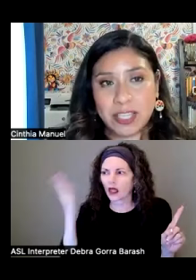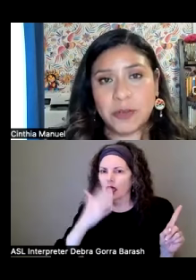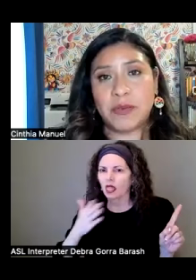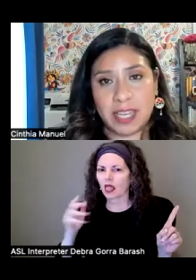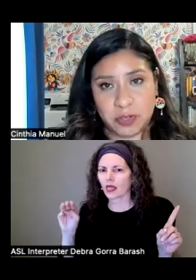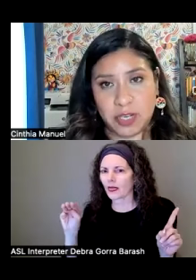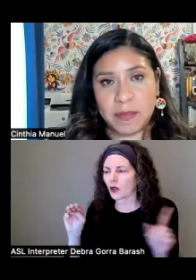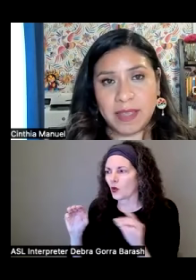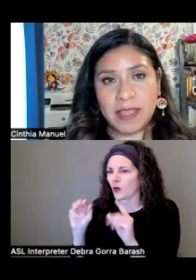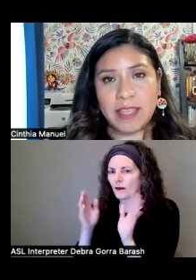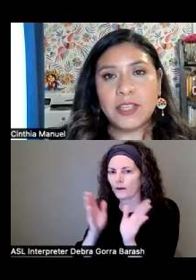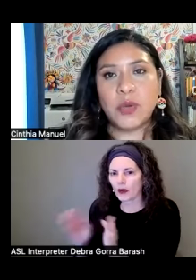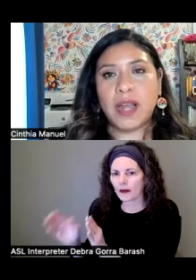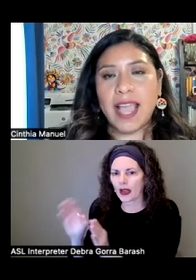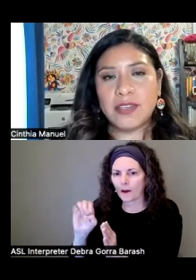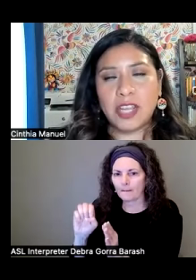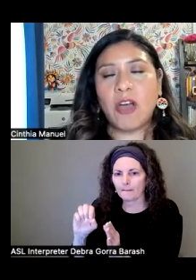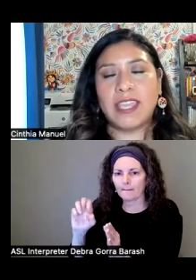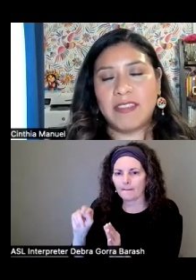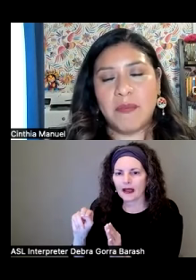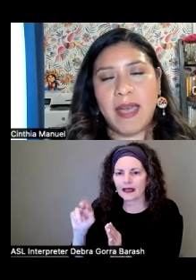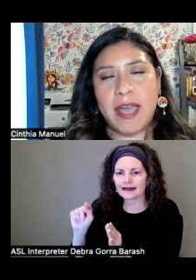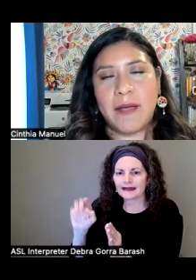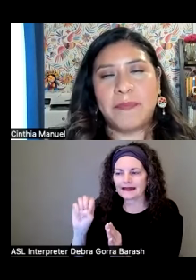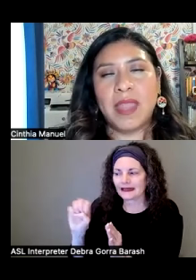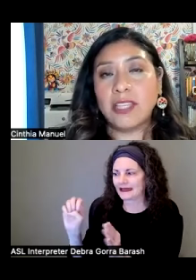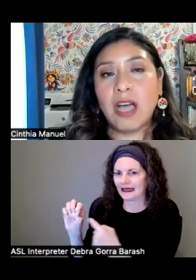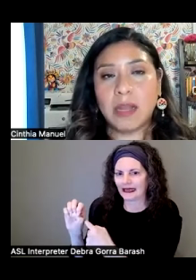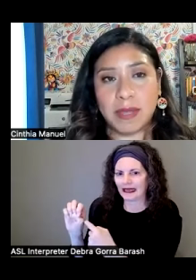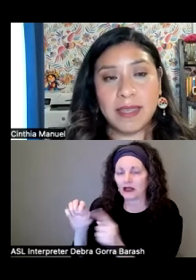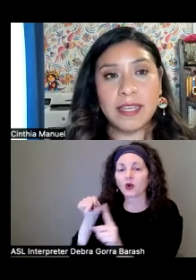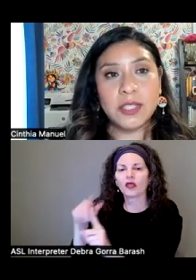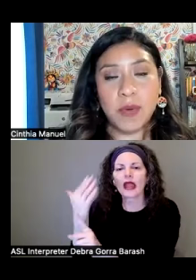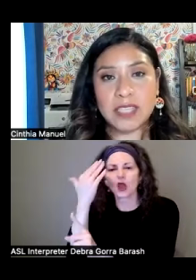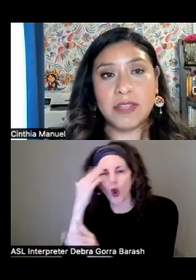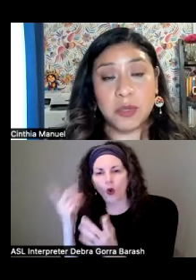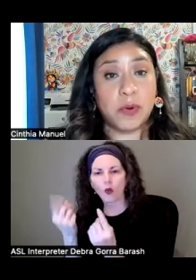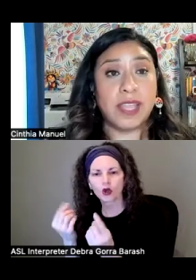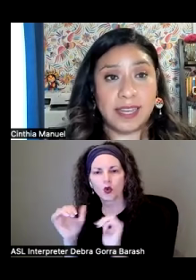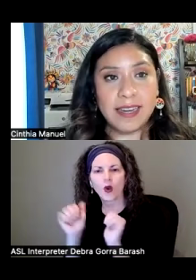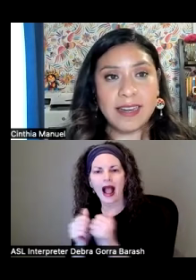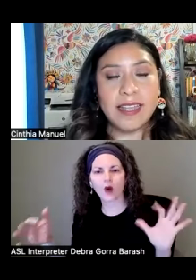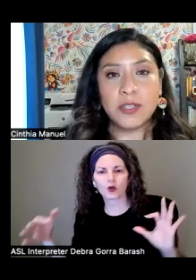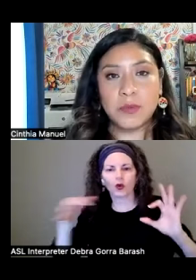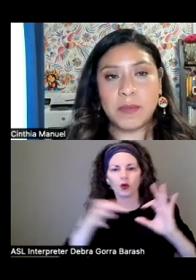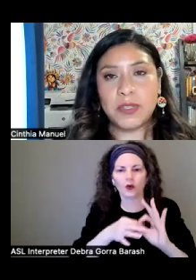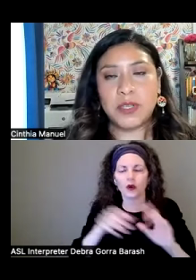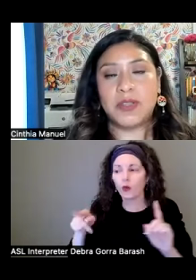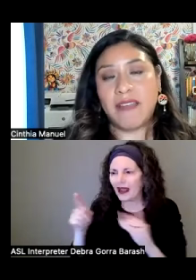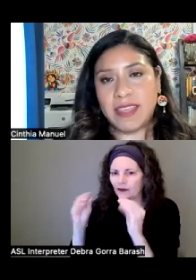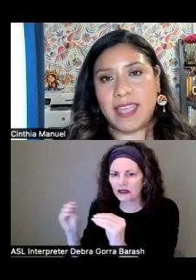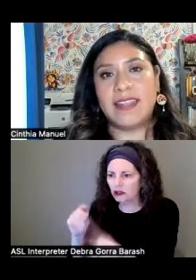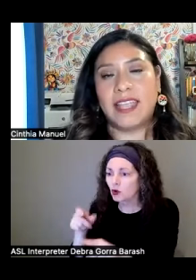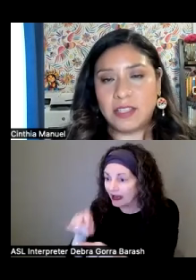a mentoring relationship. So we're actually not giving them autonomy to ask for the support they need to be able